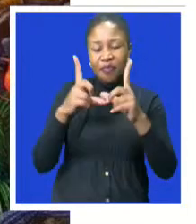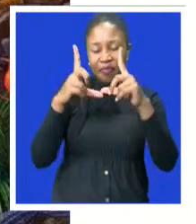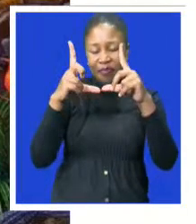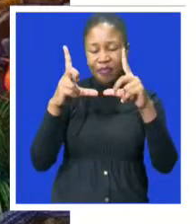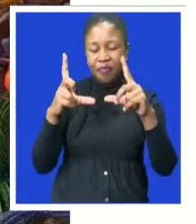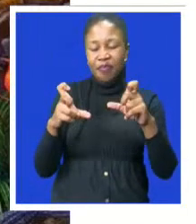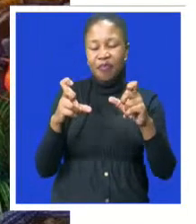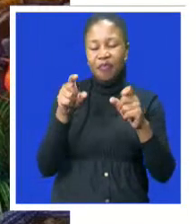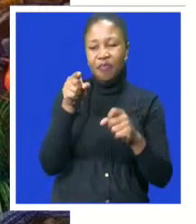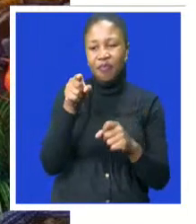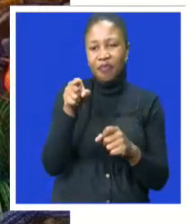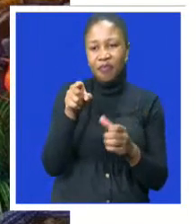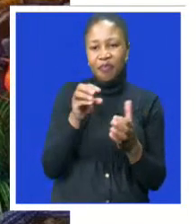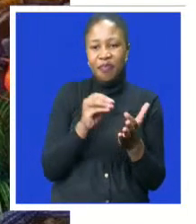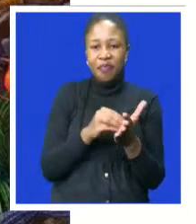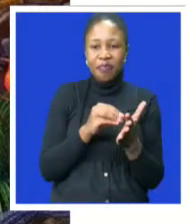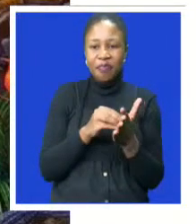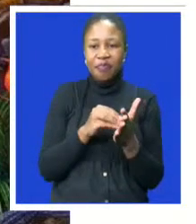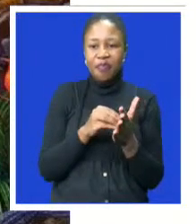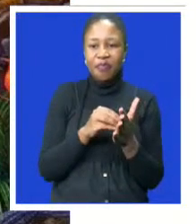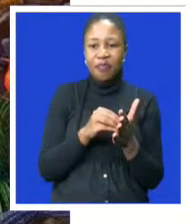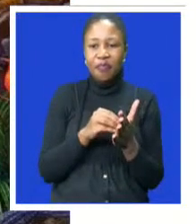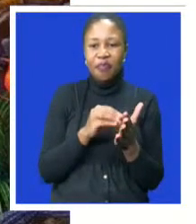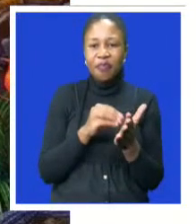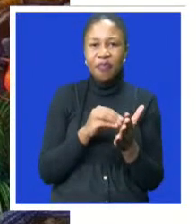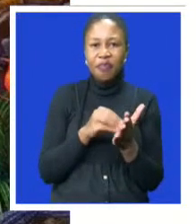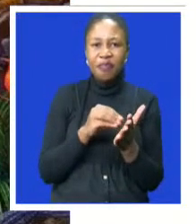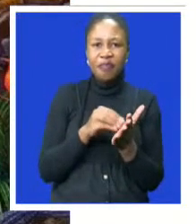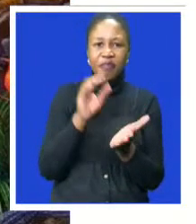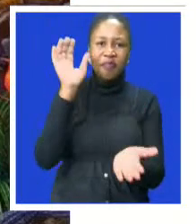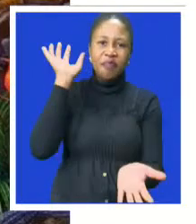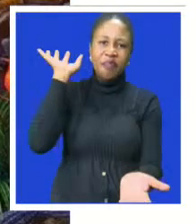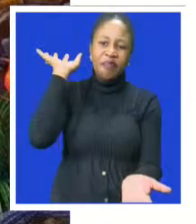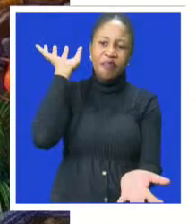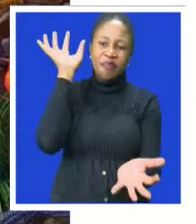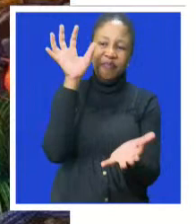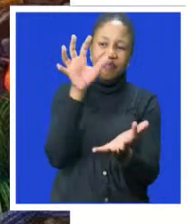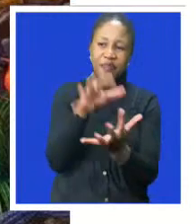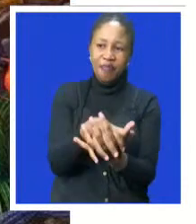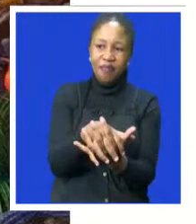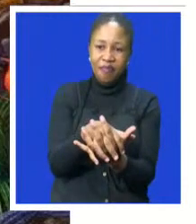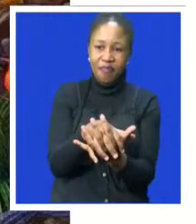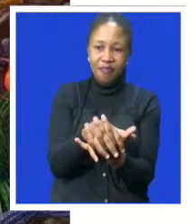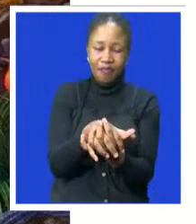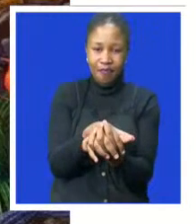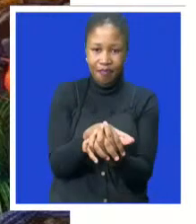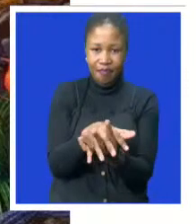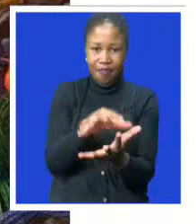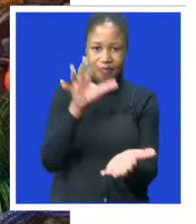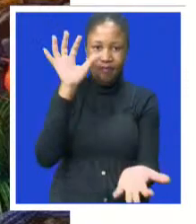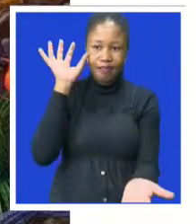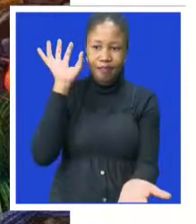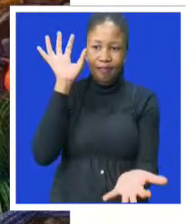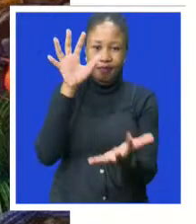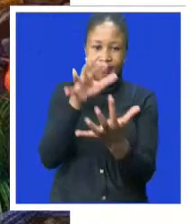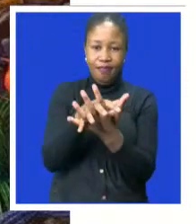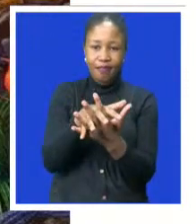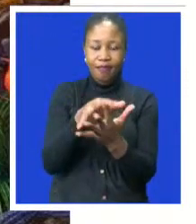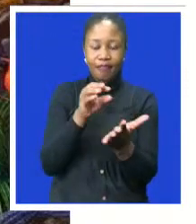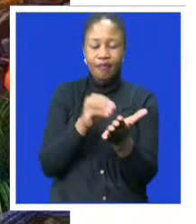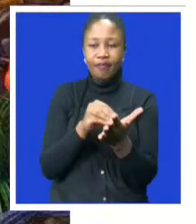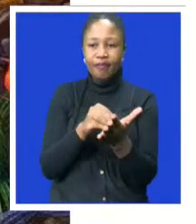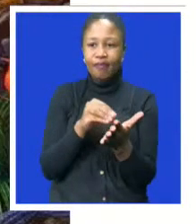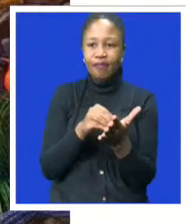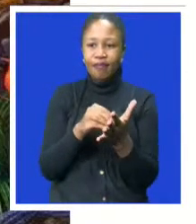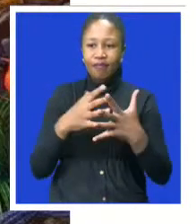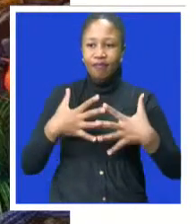there. For me, I can see a hippopotamus there. It is enjoying the water. There are zebras there.